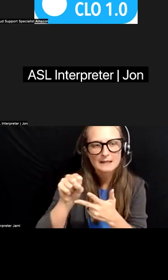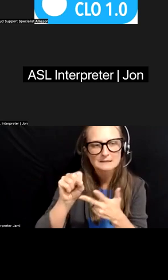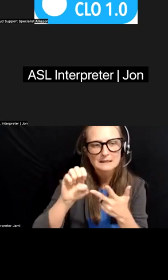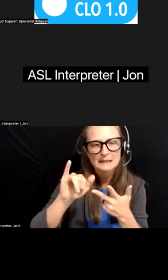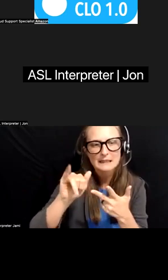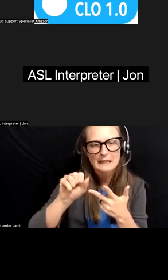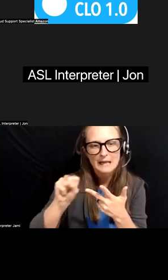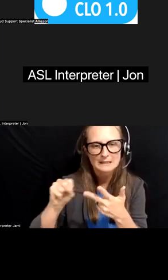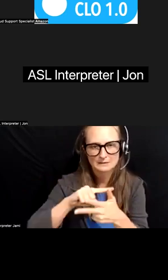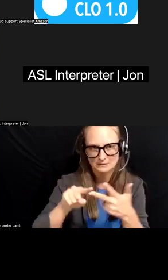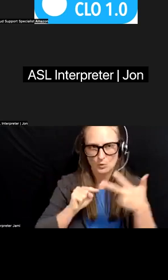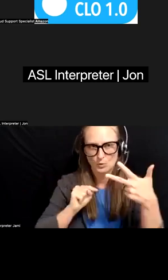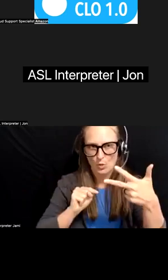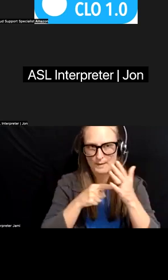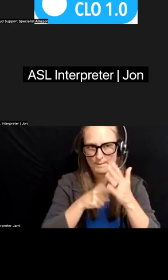model.